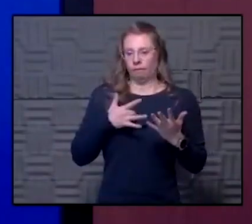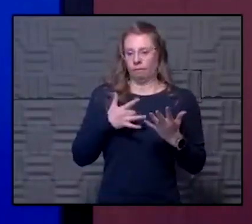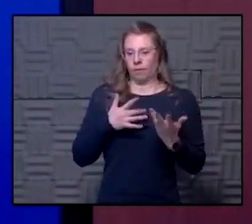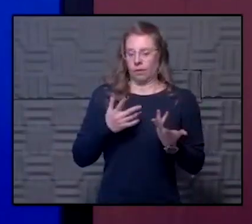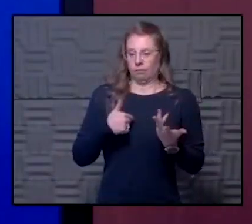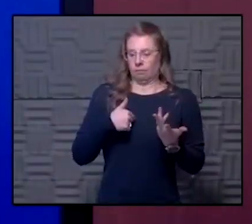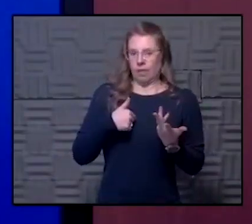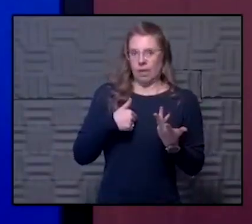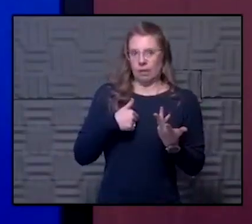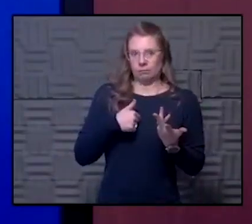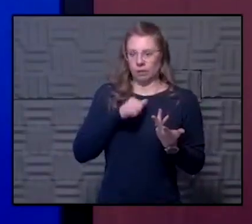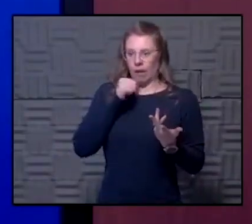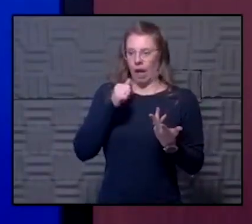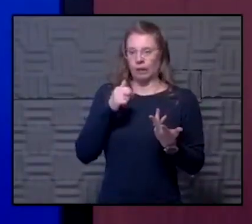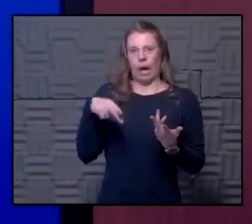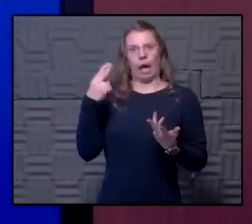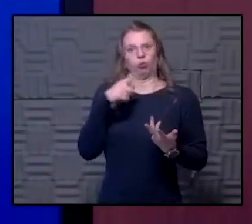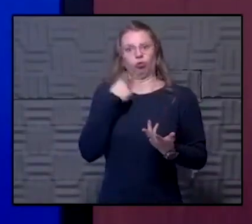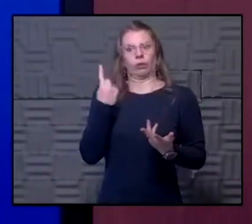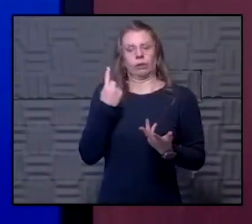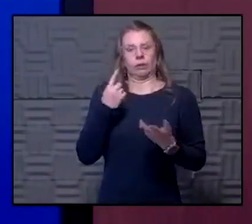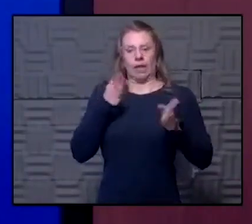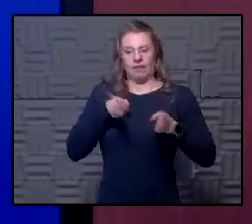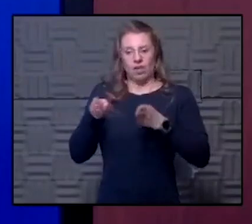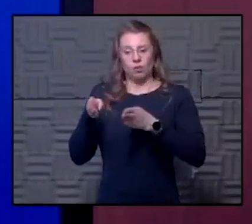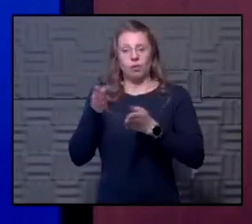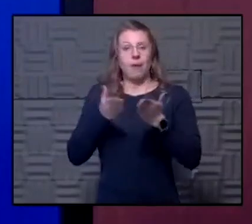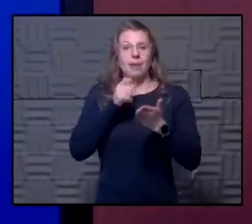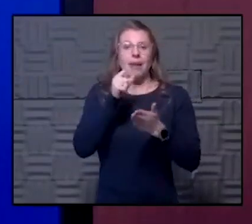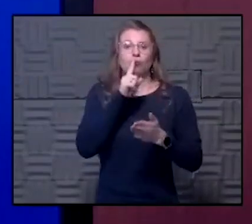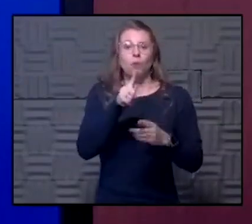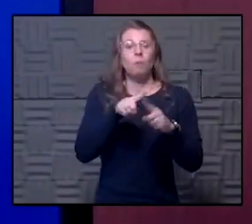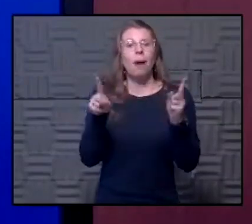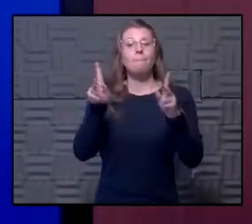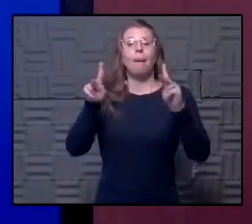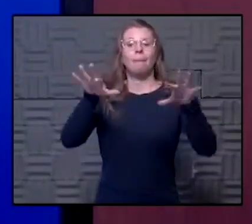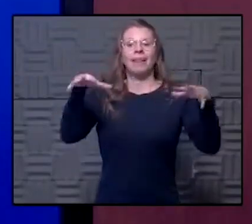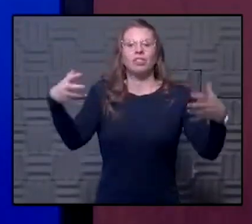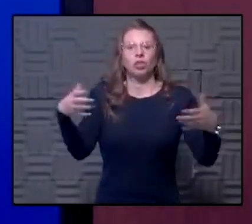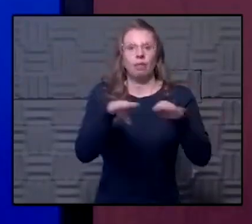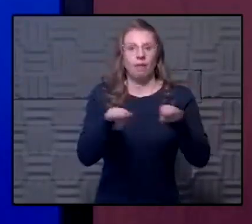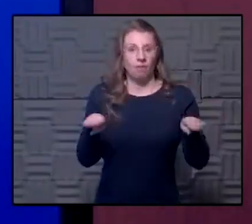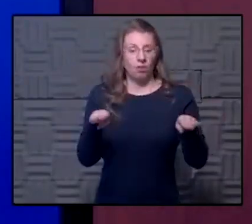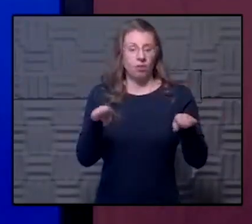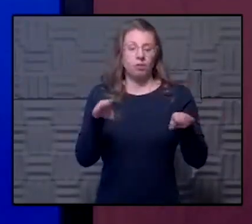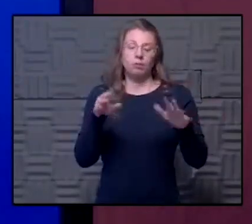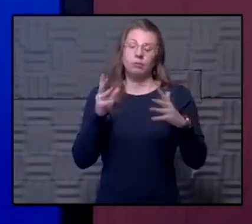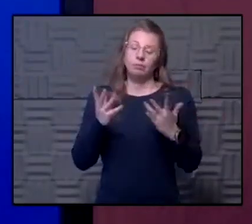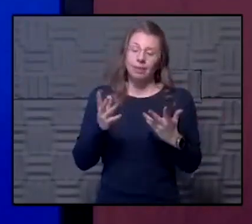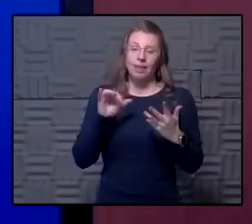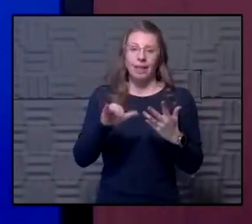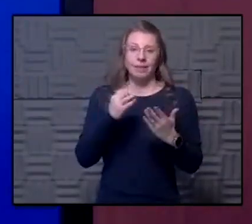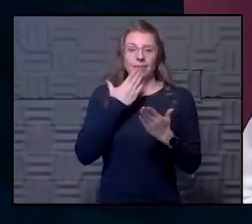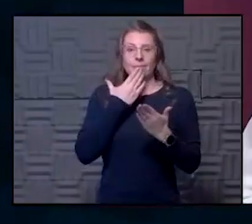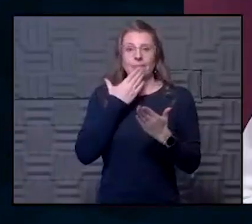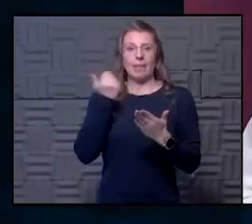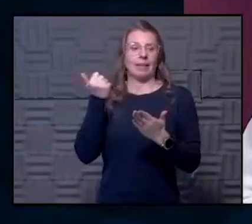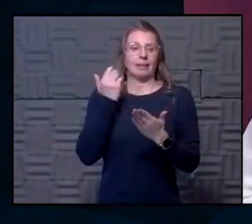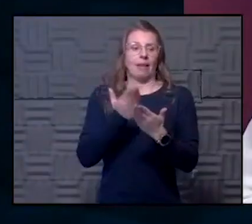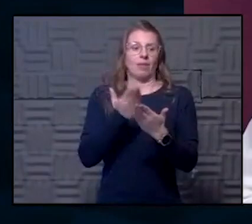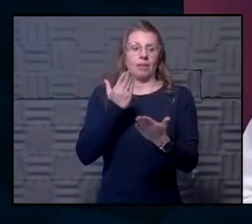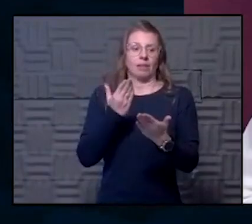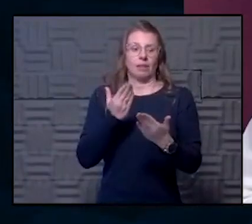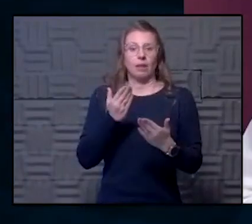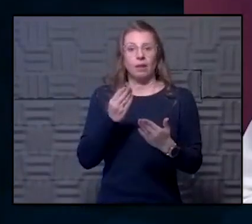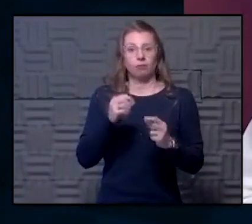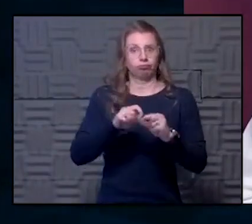as someone else, and maybe even individually that's not true, but at the population level, that's the best evidence we have at the moment. And I can see Dr. Norman